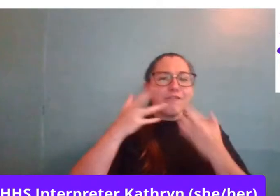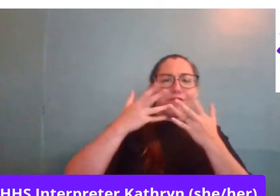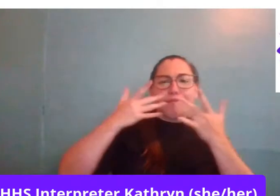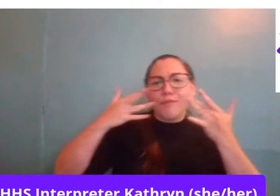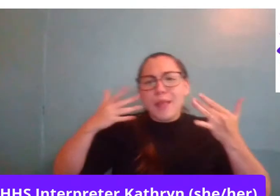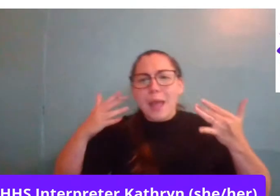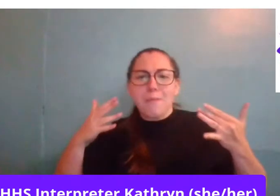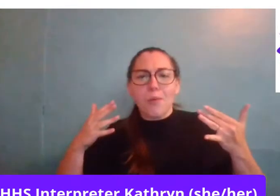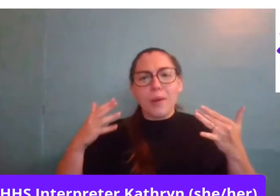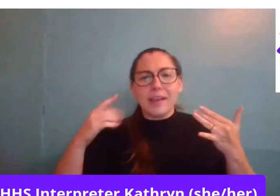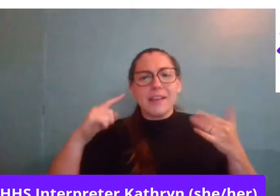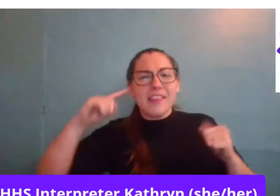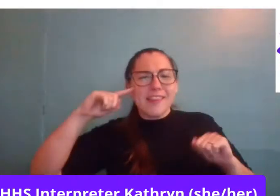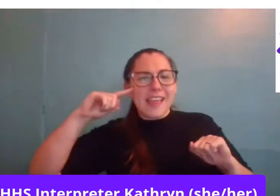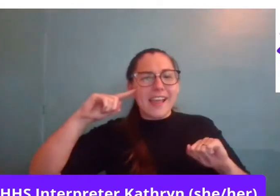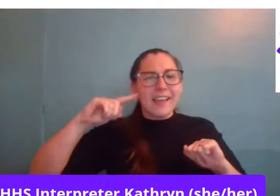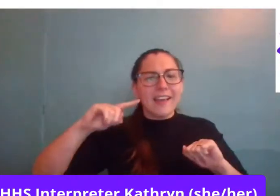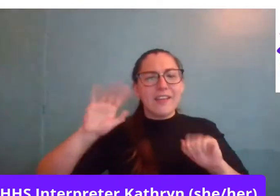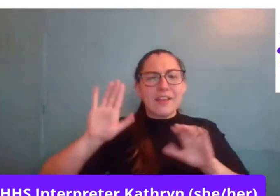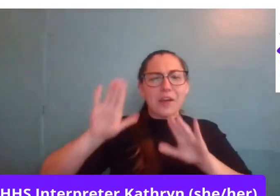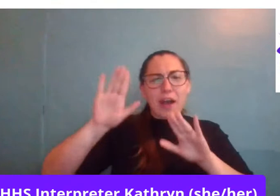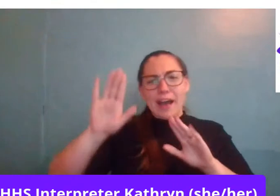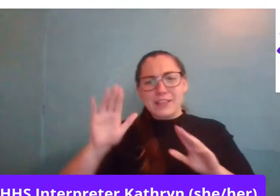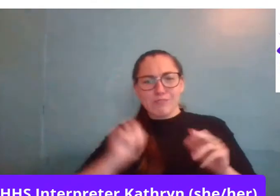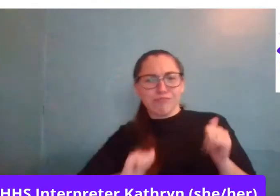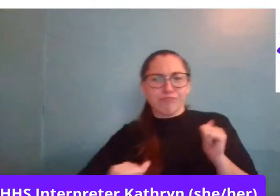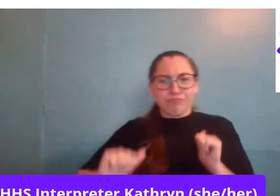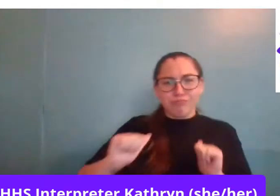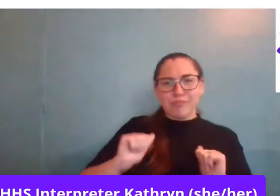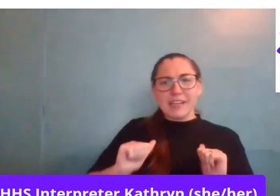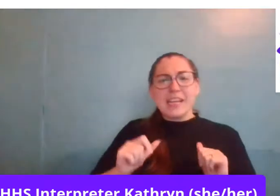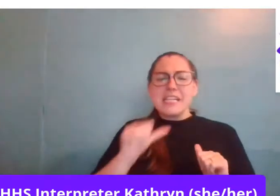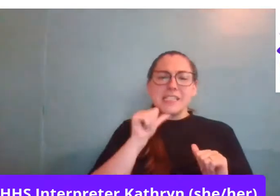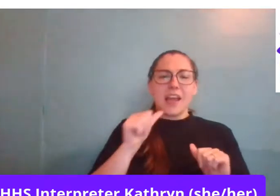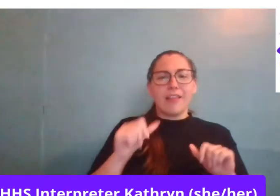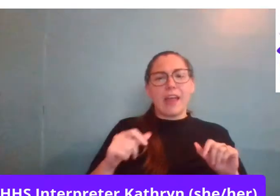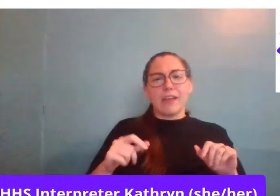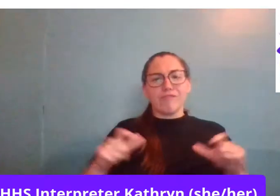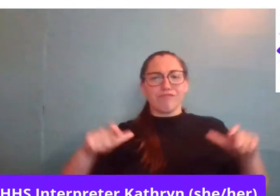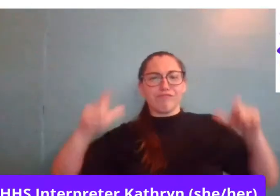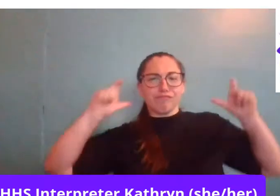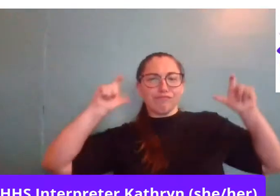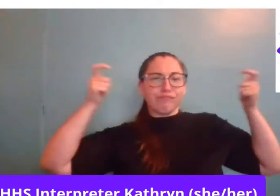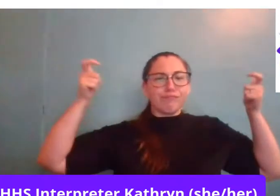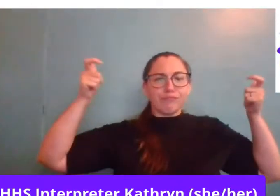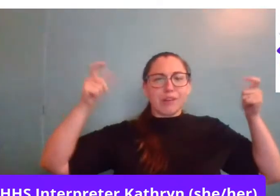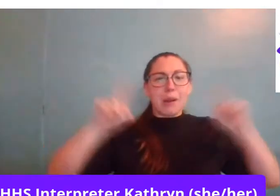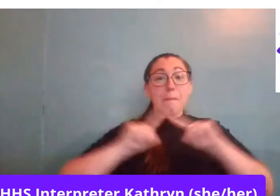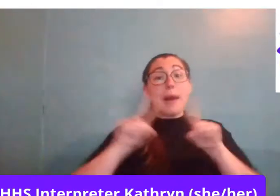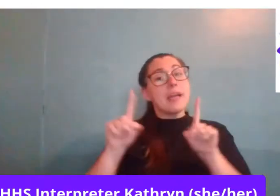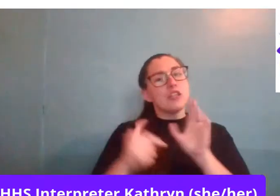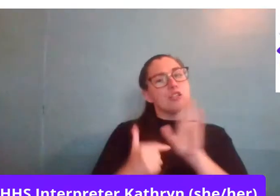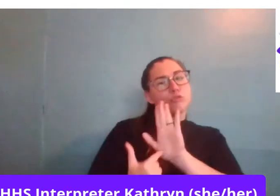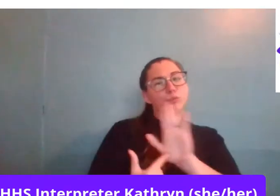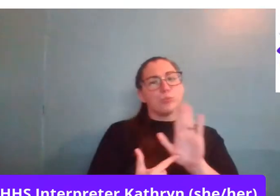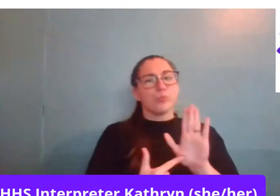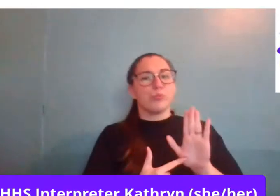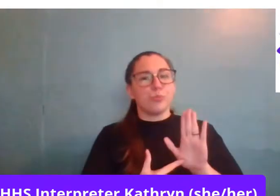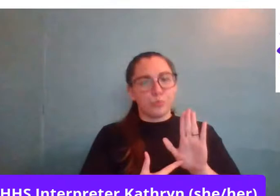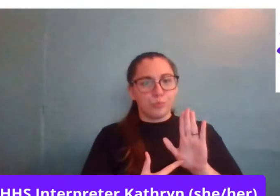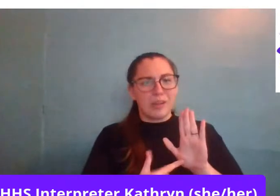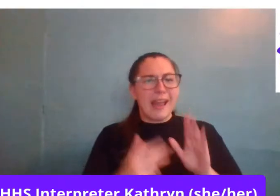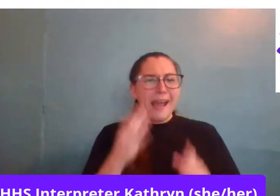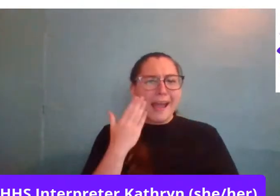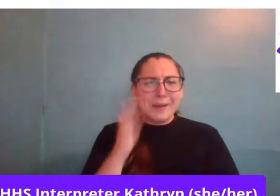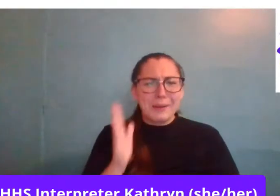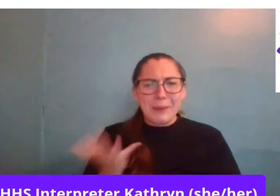awesome way. Oh, You know, it's not, you know, showy. It's like show. I don't know the word